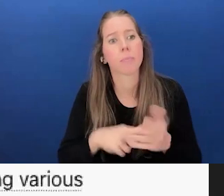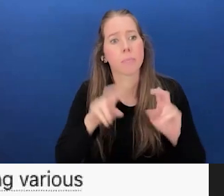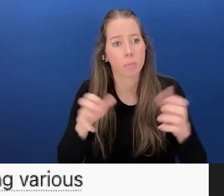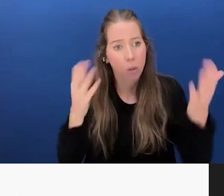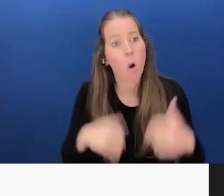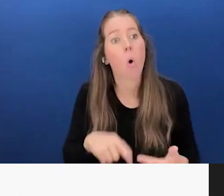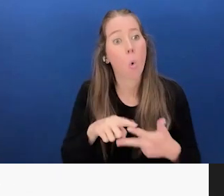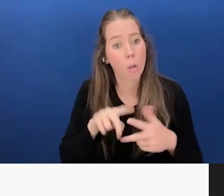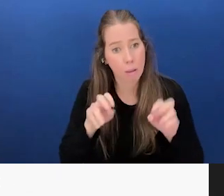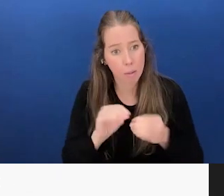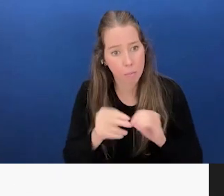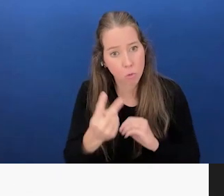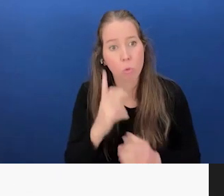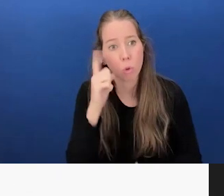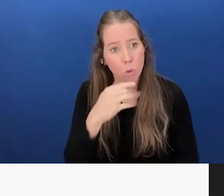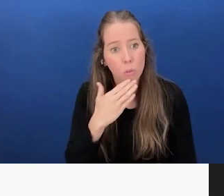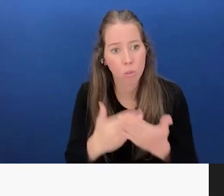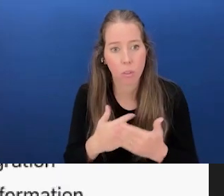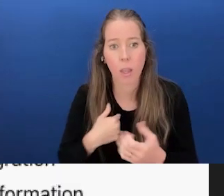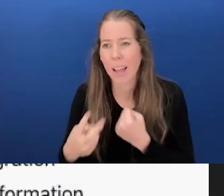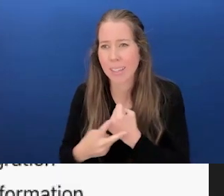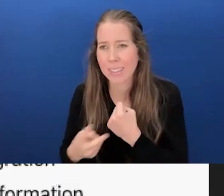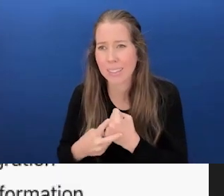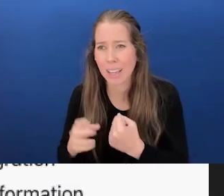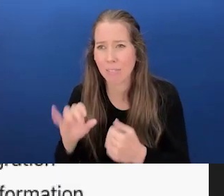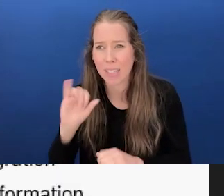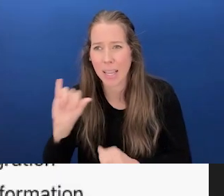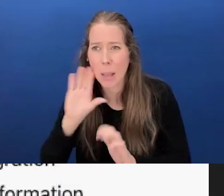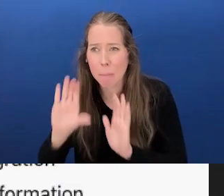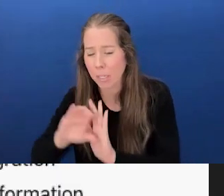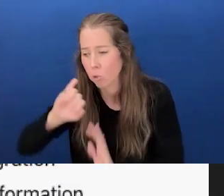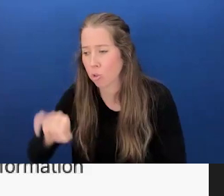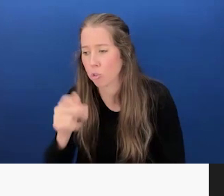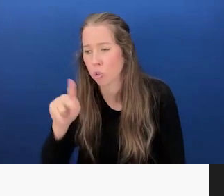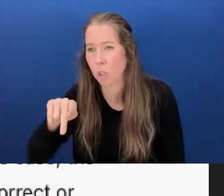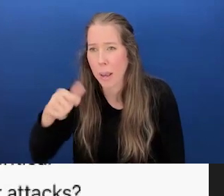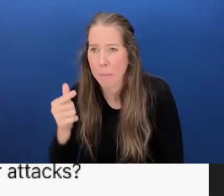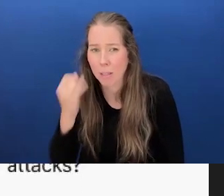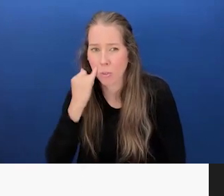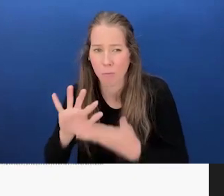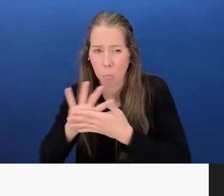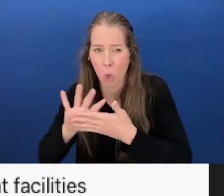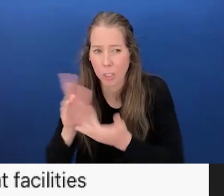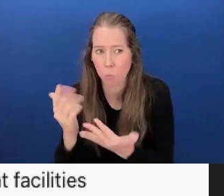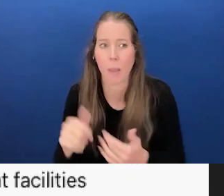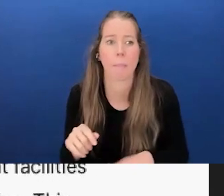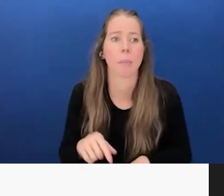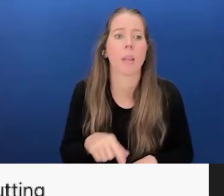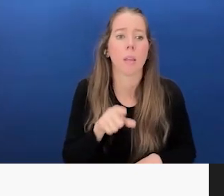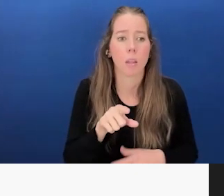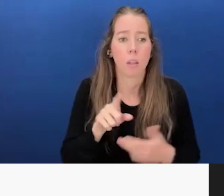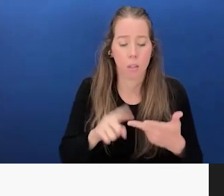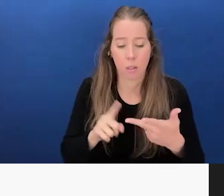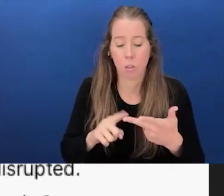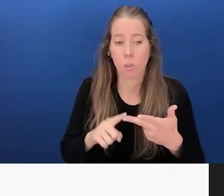looks good. I saved these as a JPEG, so if it's blurry, just wait for it to load. Topic 3, availability.